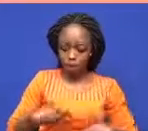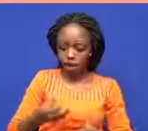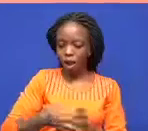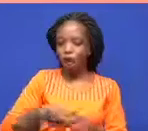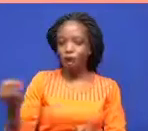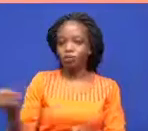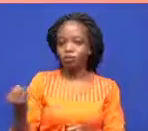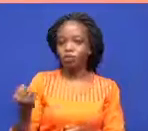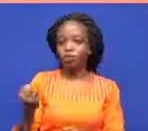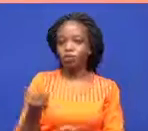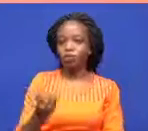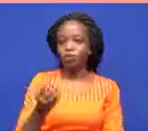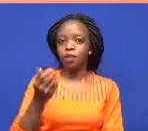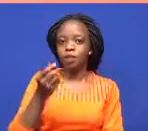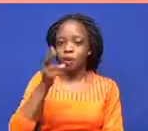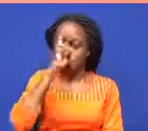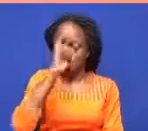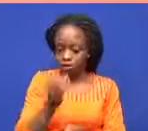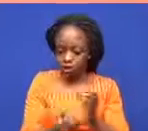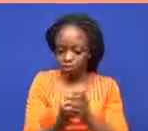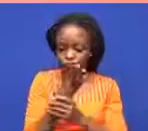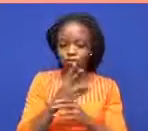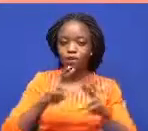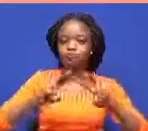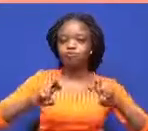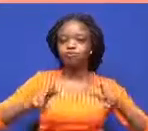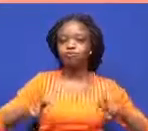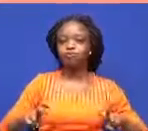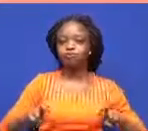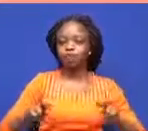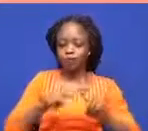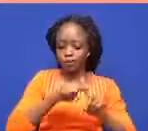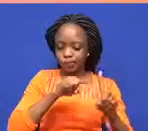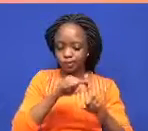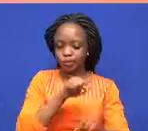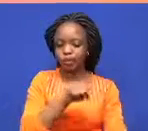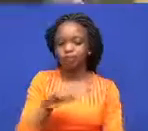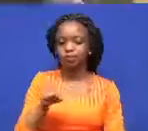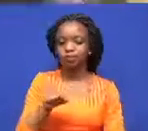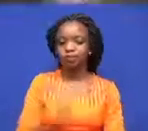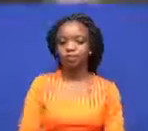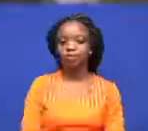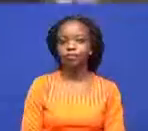deputy commander, police have launched investigations into the killings.